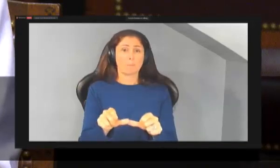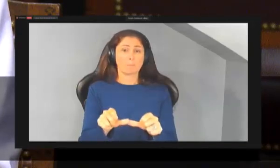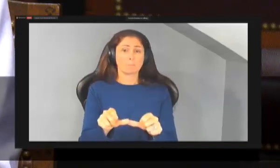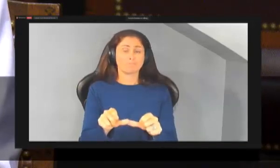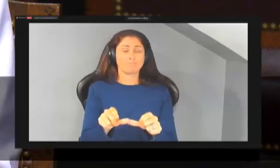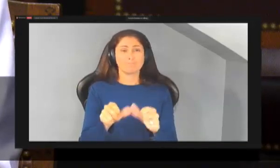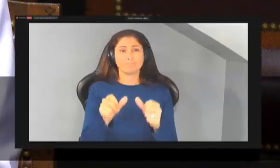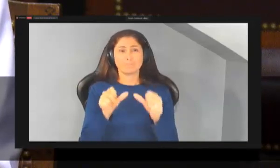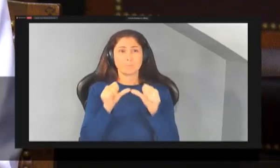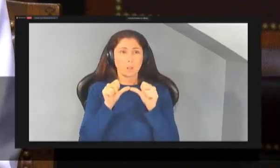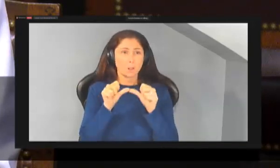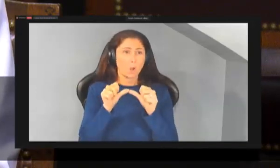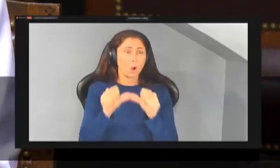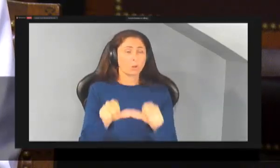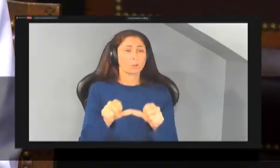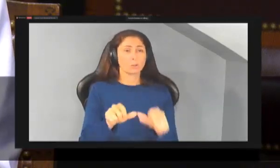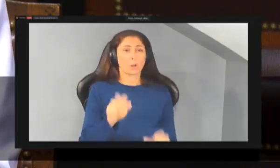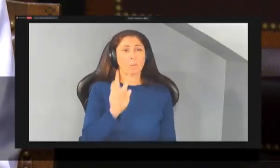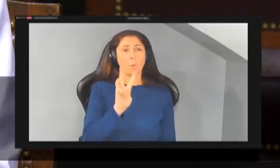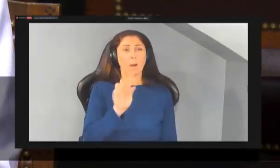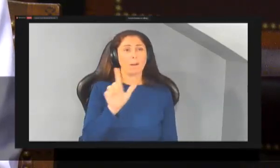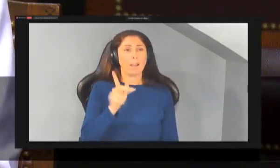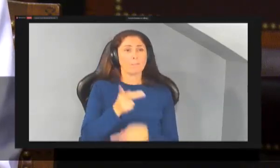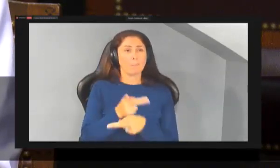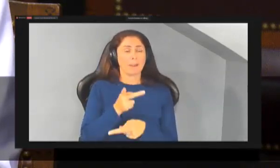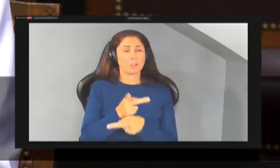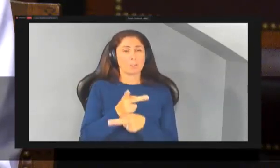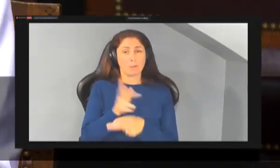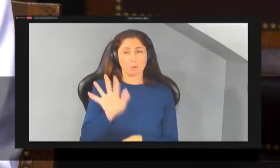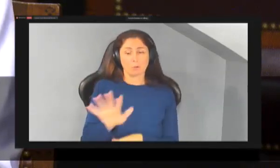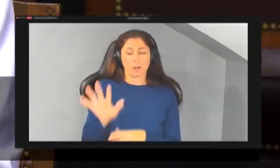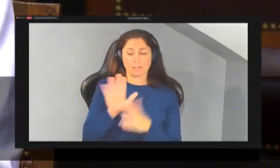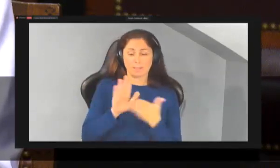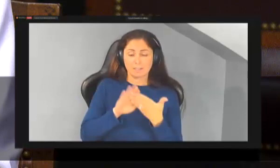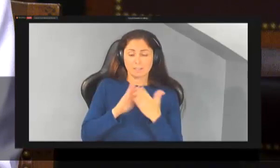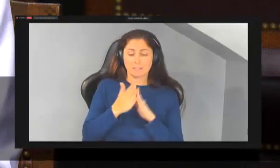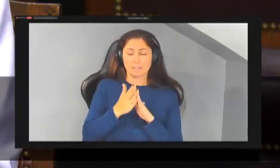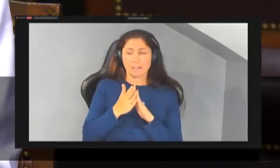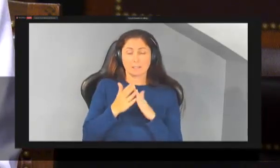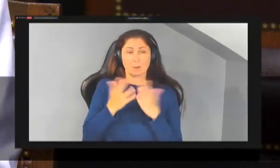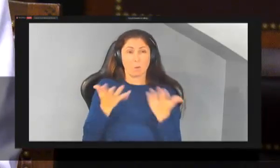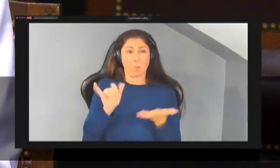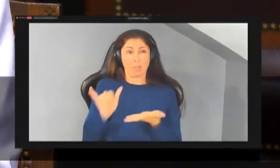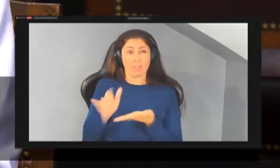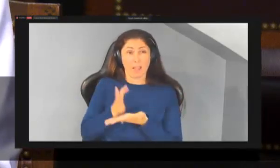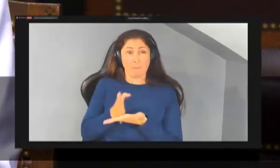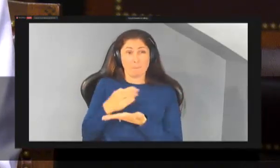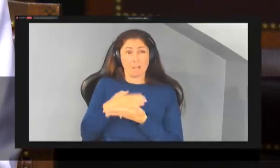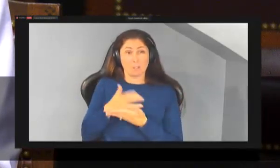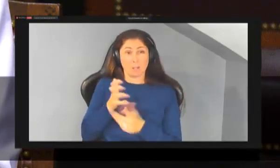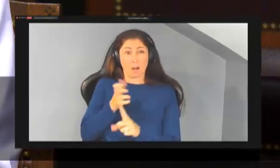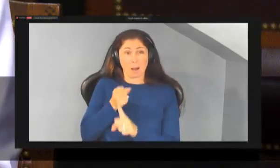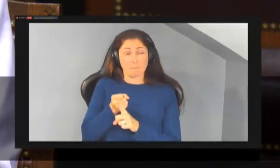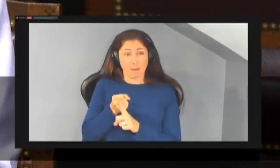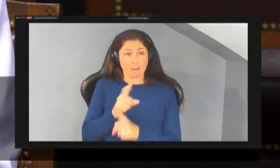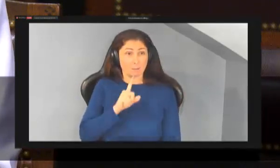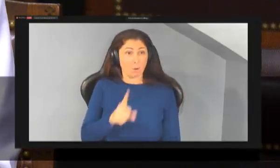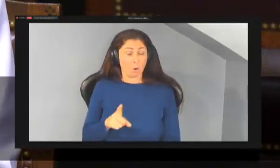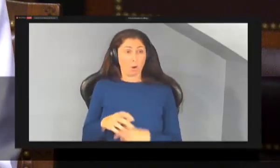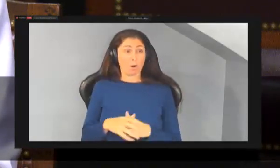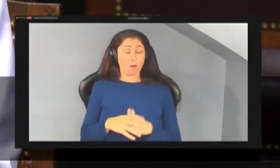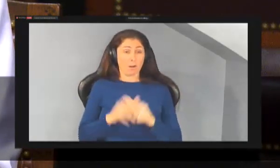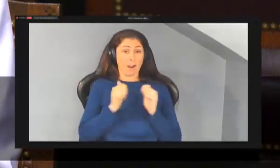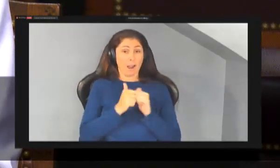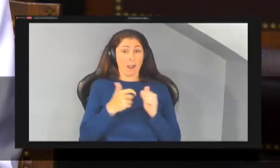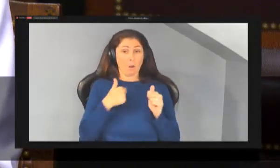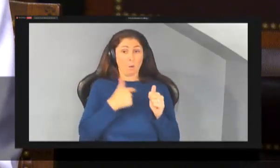long-term wildlife management across the city and what those budgetary impacts are and how we